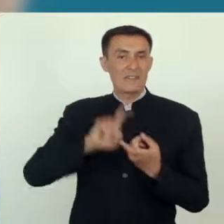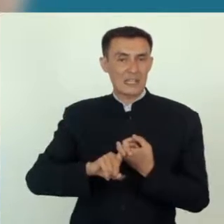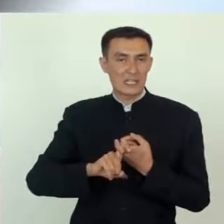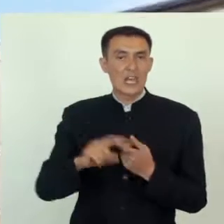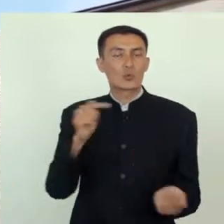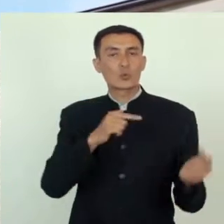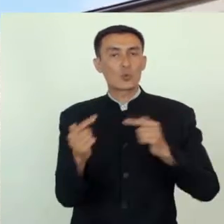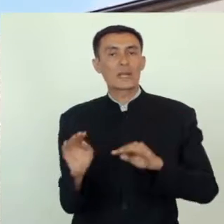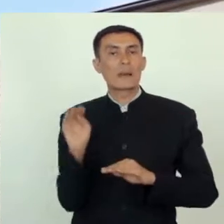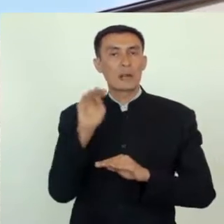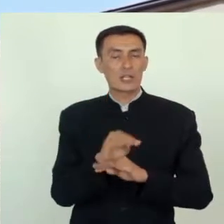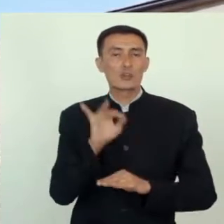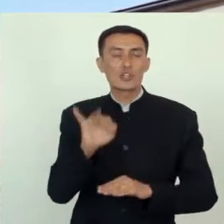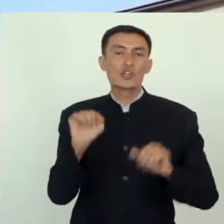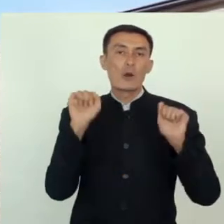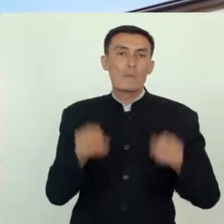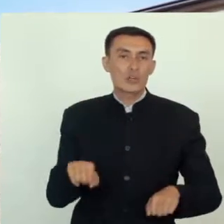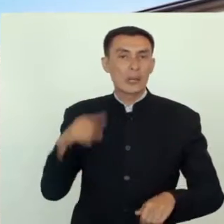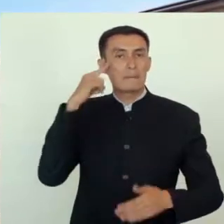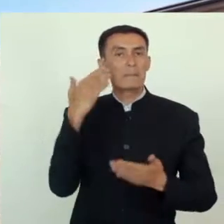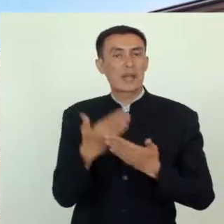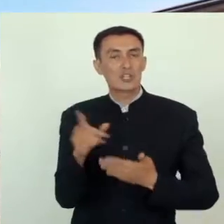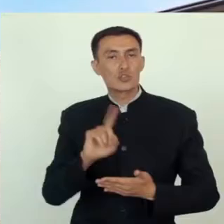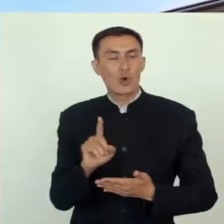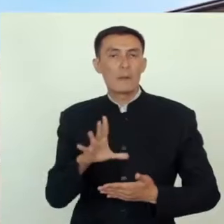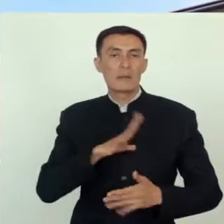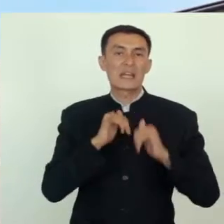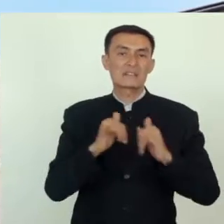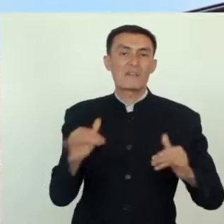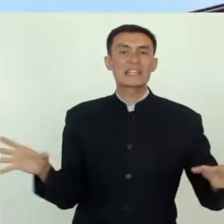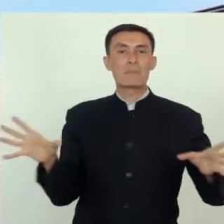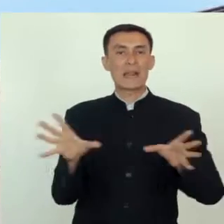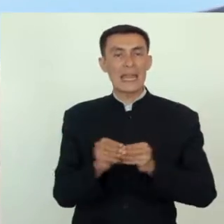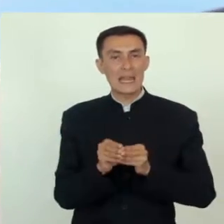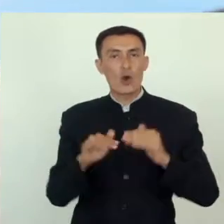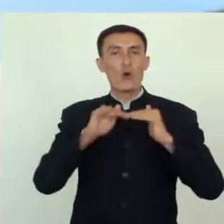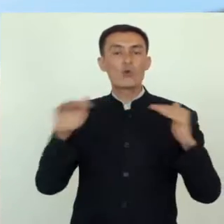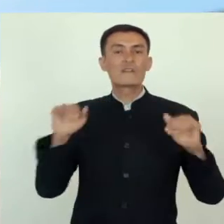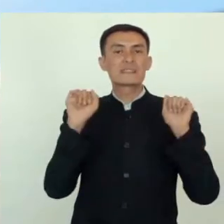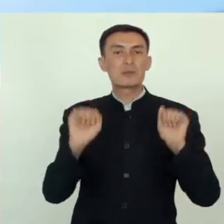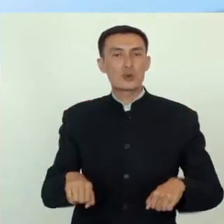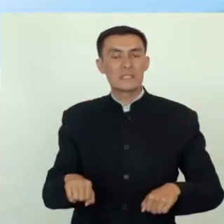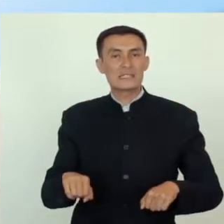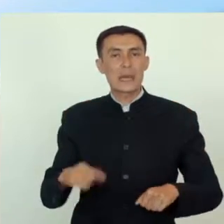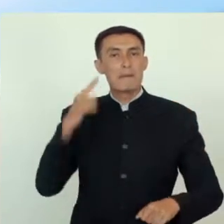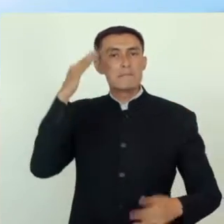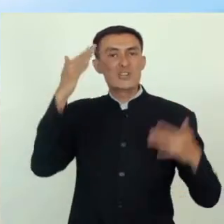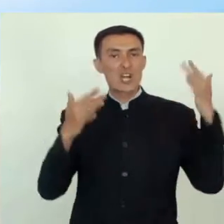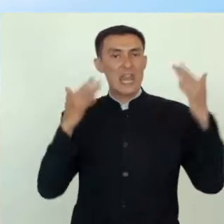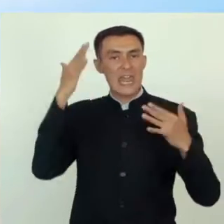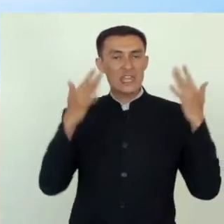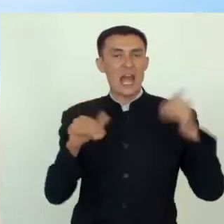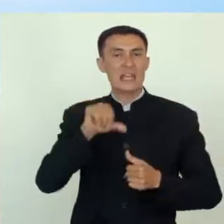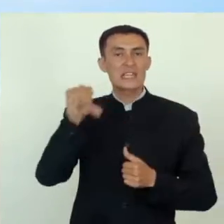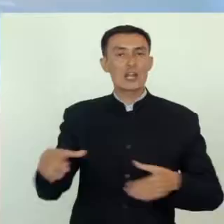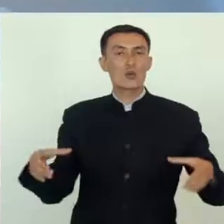The ability to have abstract thought among certain groups of people was directly dependent upon the experiences of their ancestors